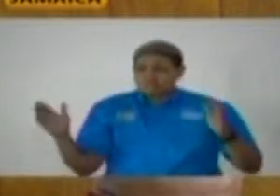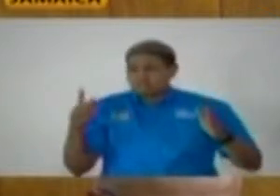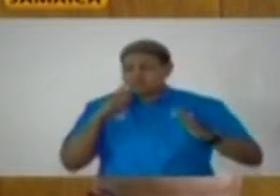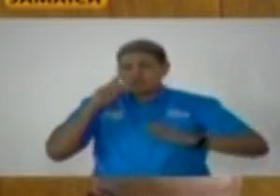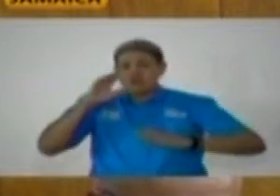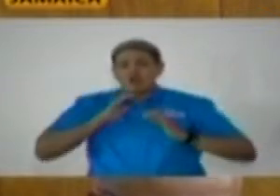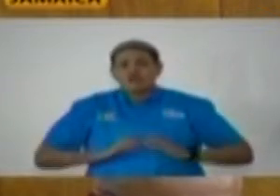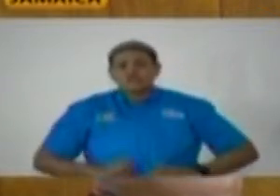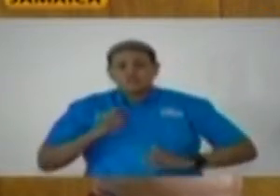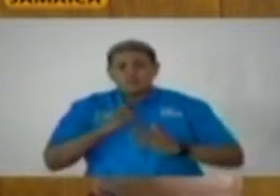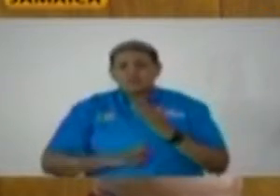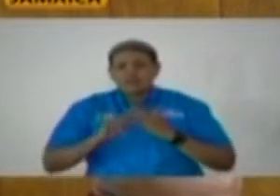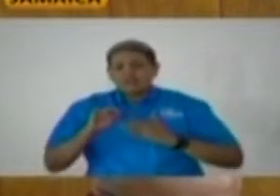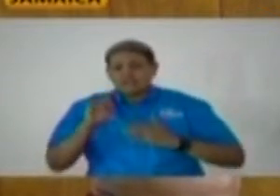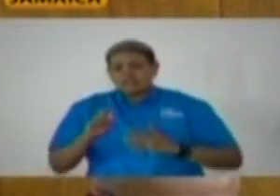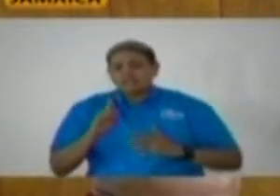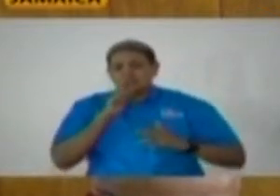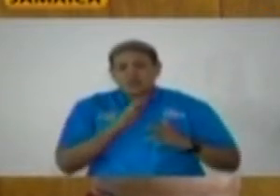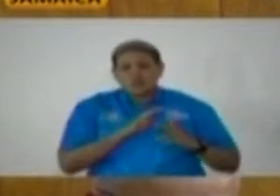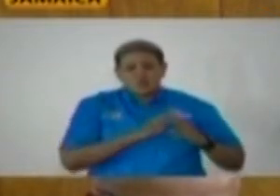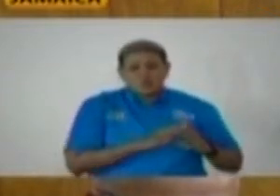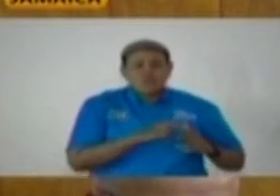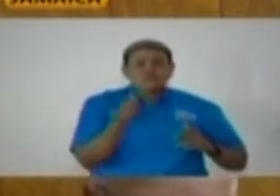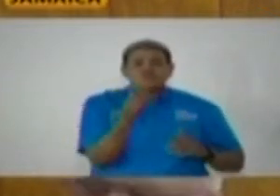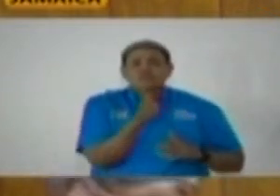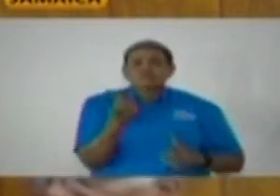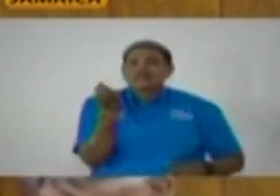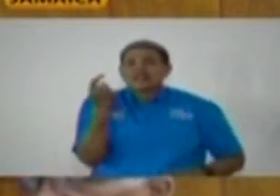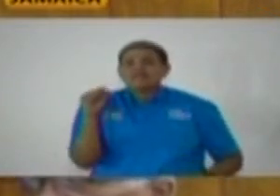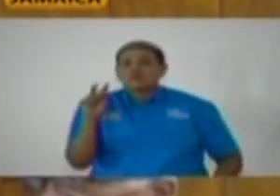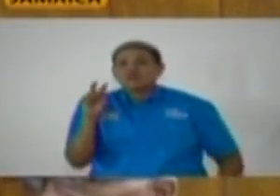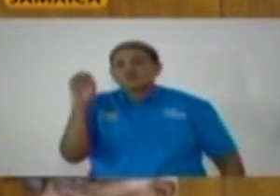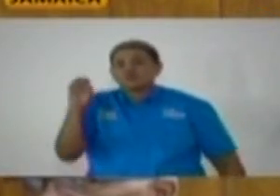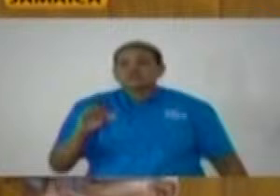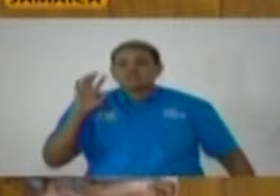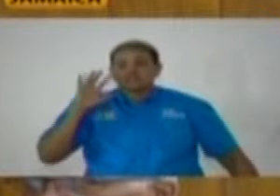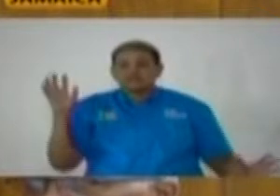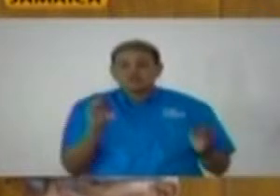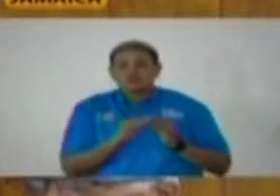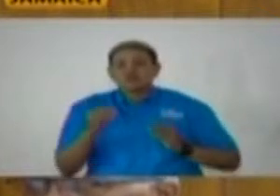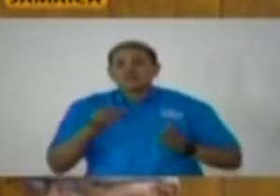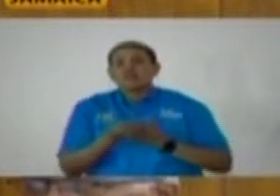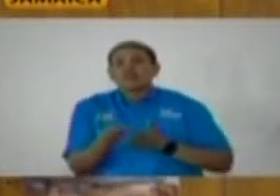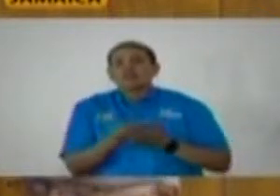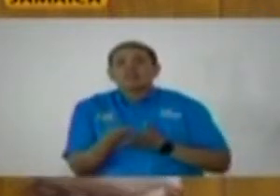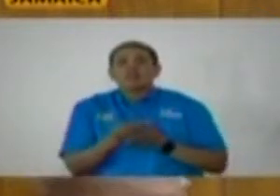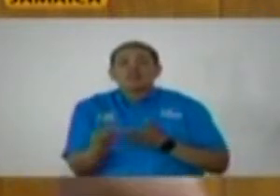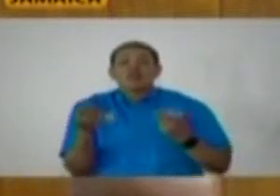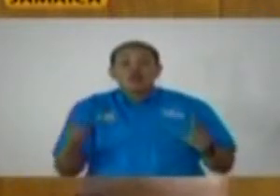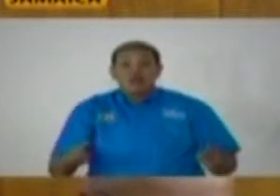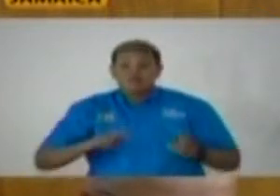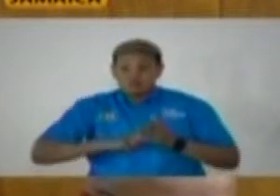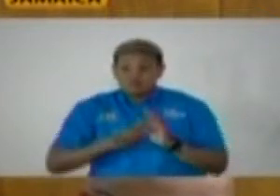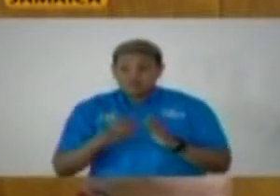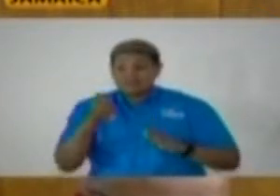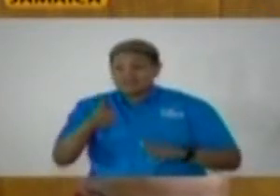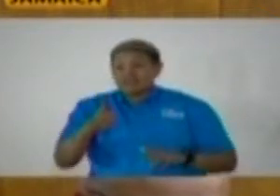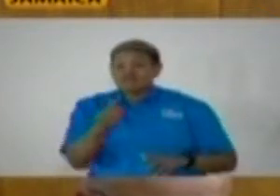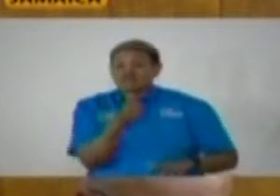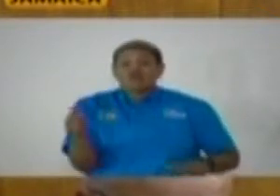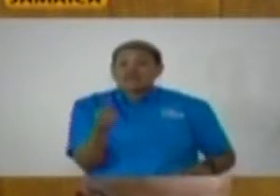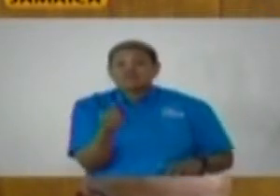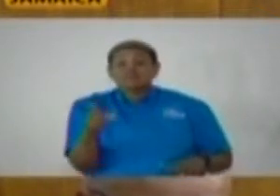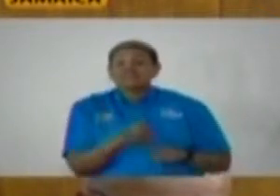index, weights transportation at 11.2% of total consumption, which means that by itself,